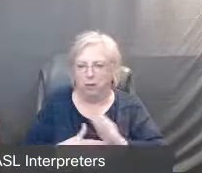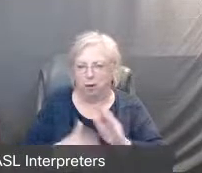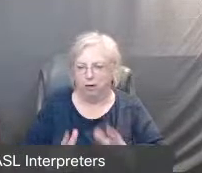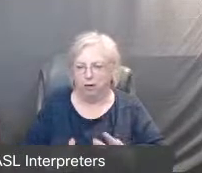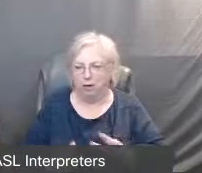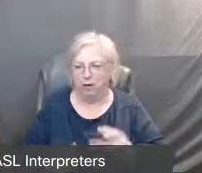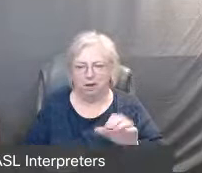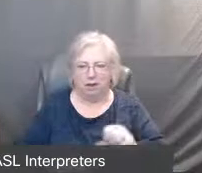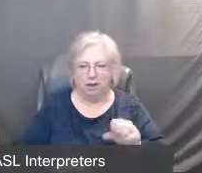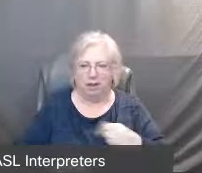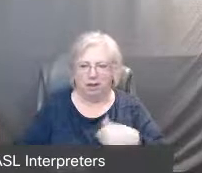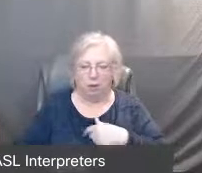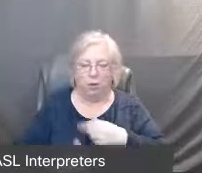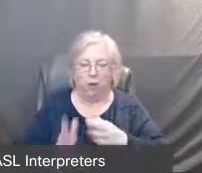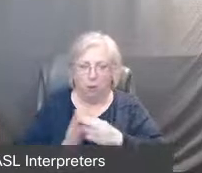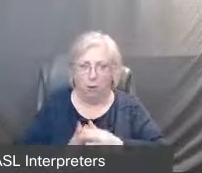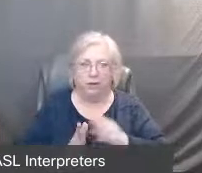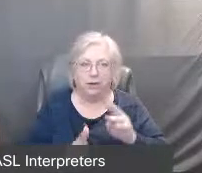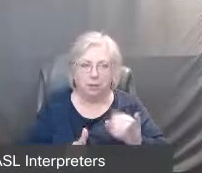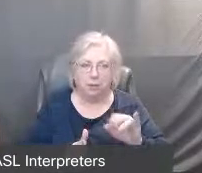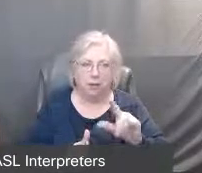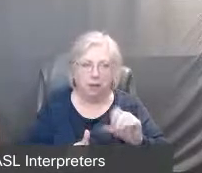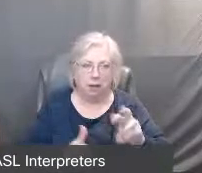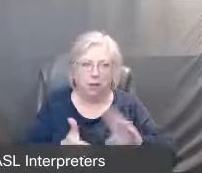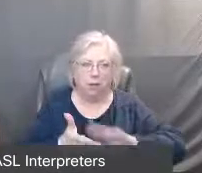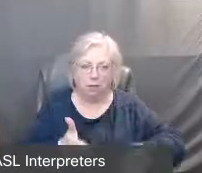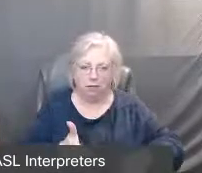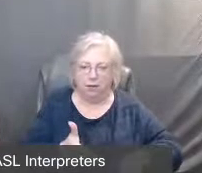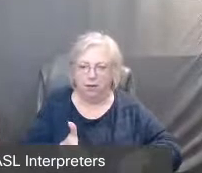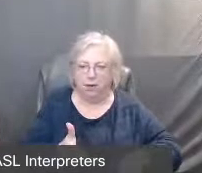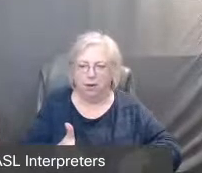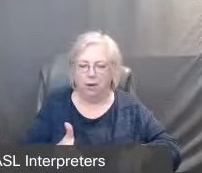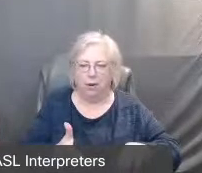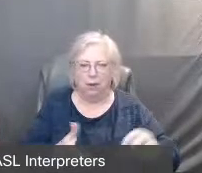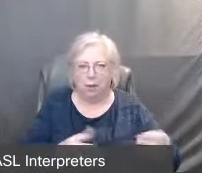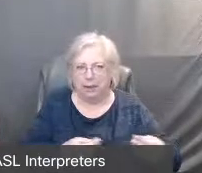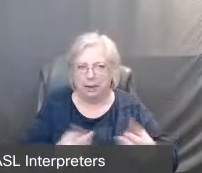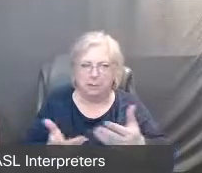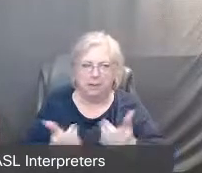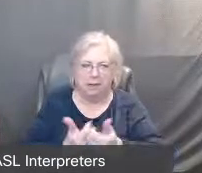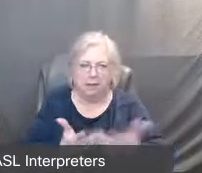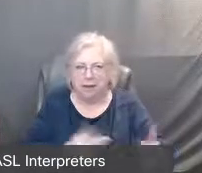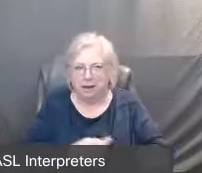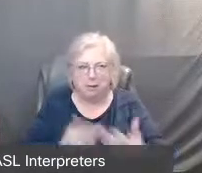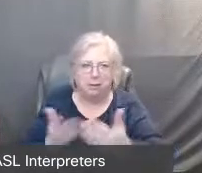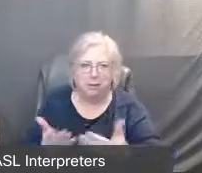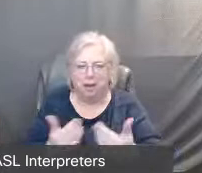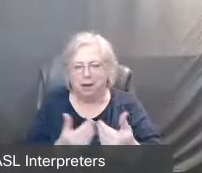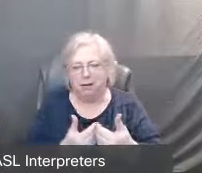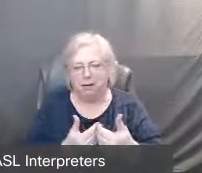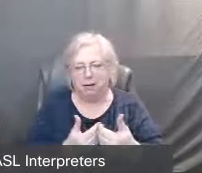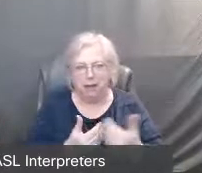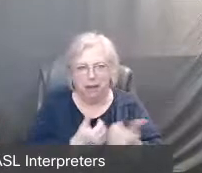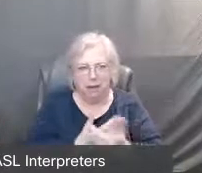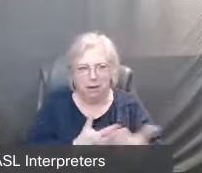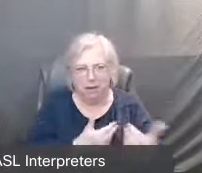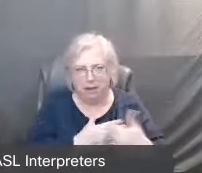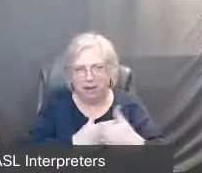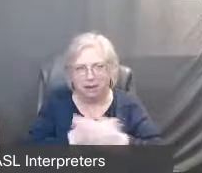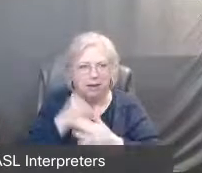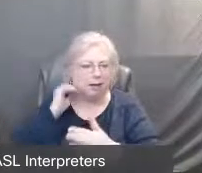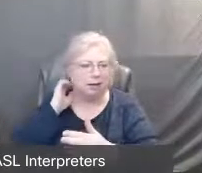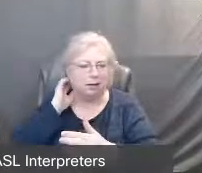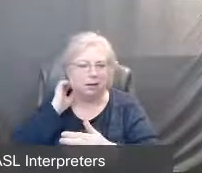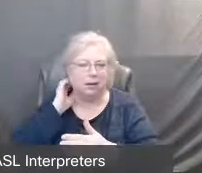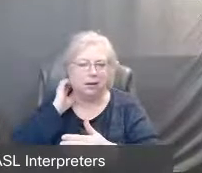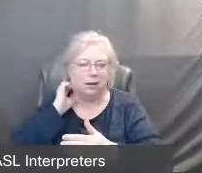And yes, we're requesting a waiver. We got everything in, we sent everything over, and we